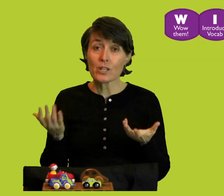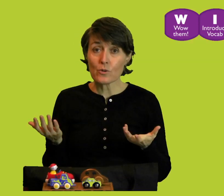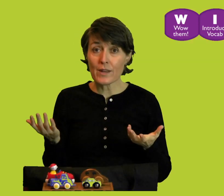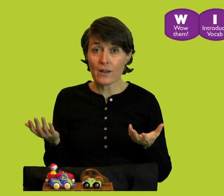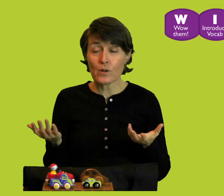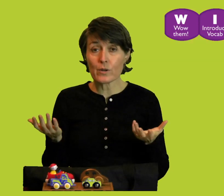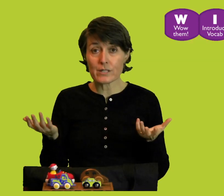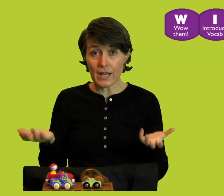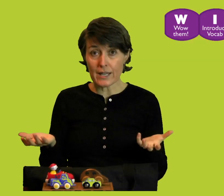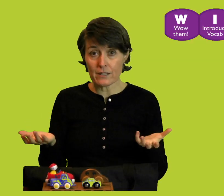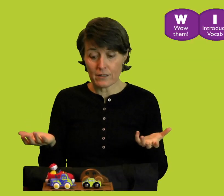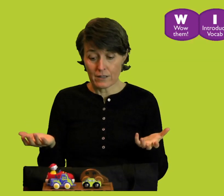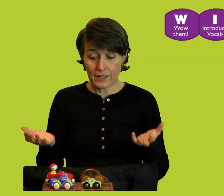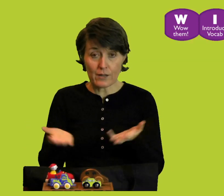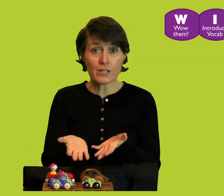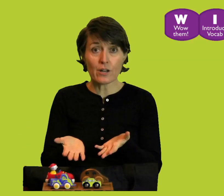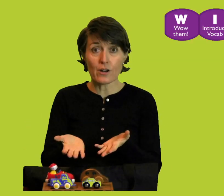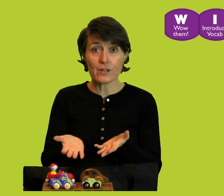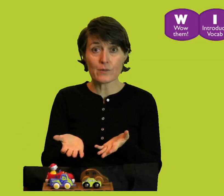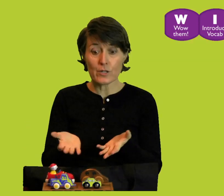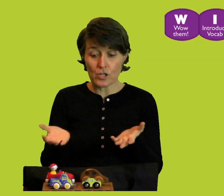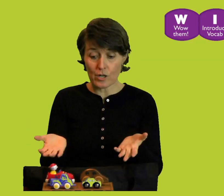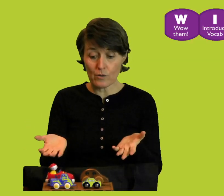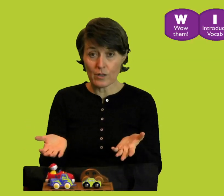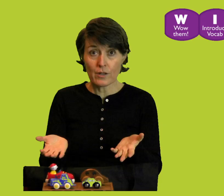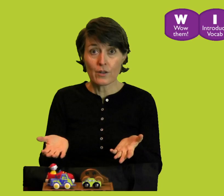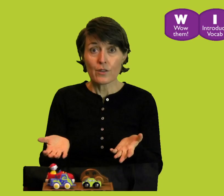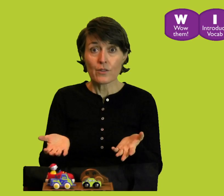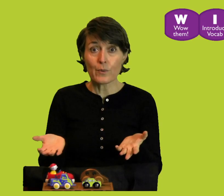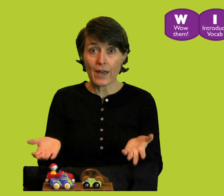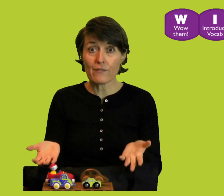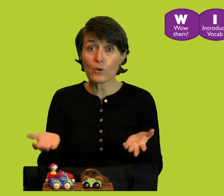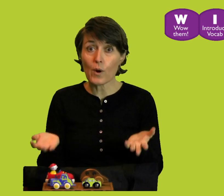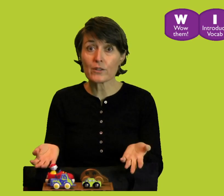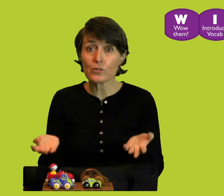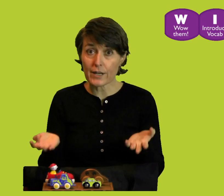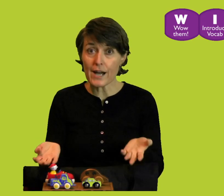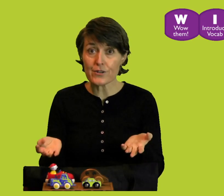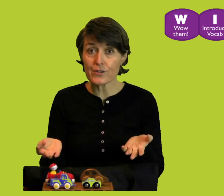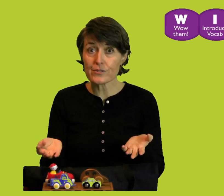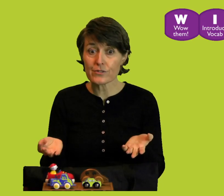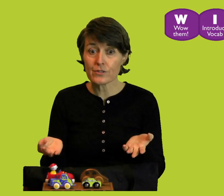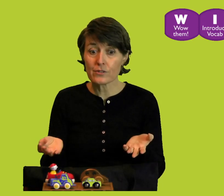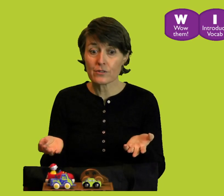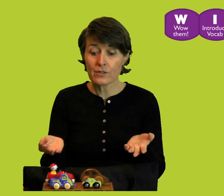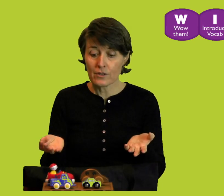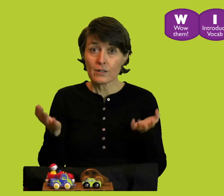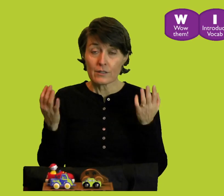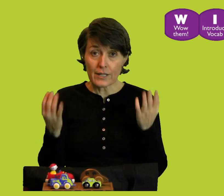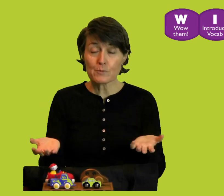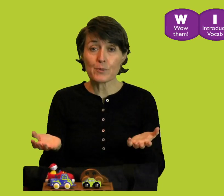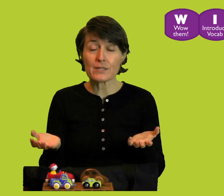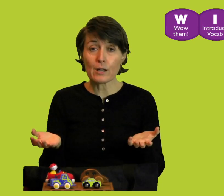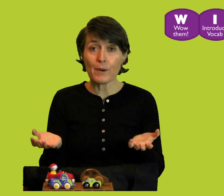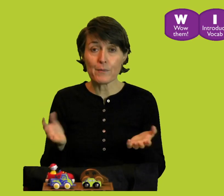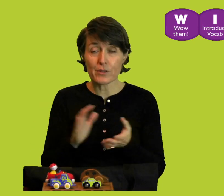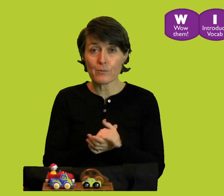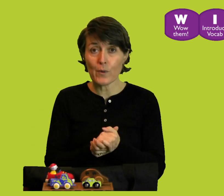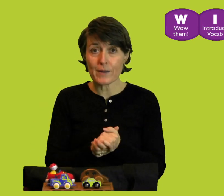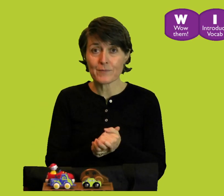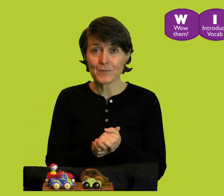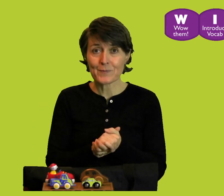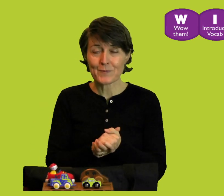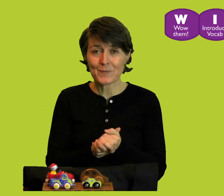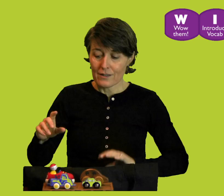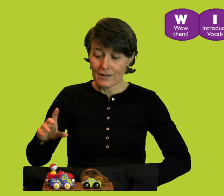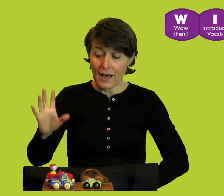Okay, so now that we're done counting our cars and we know that we have cuatro carros. Let's say goodbye and